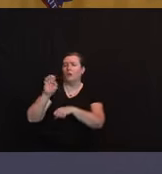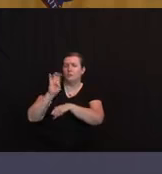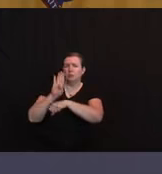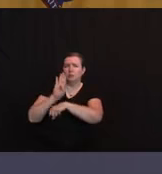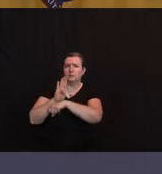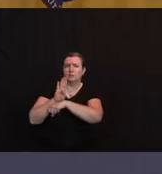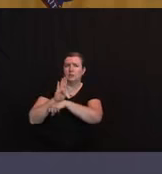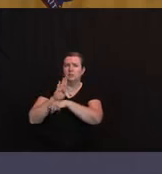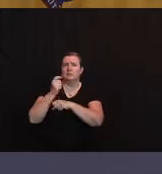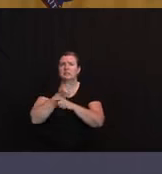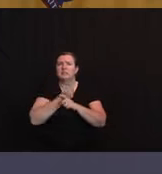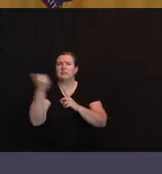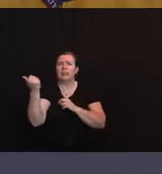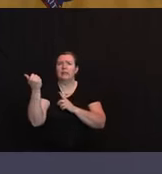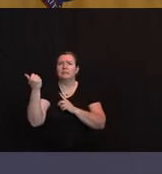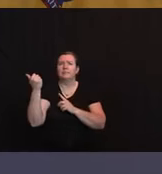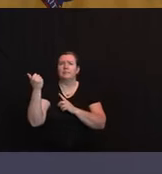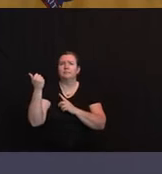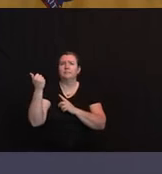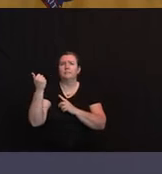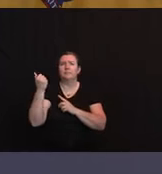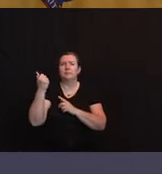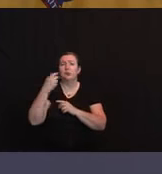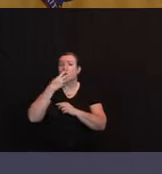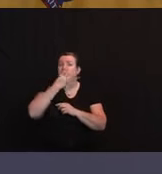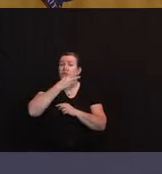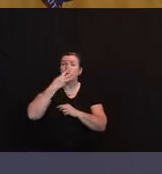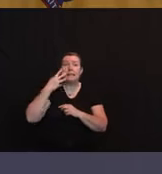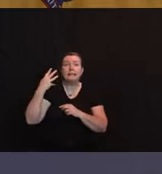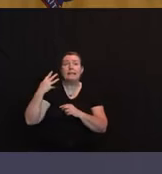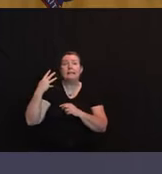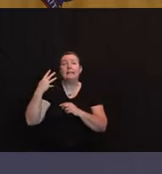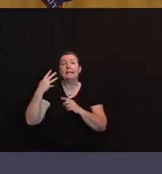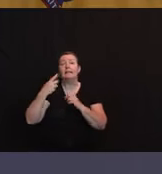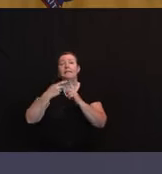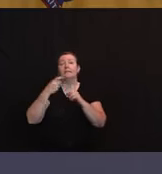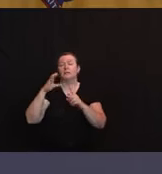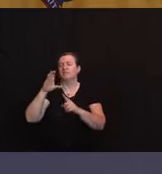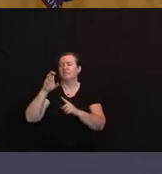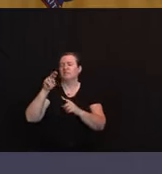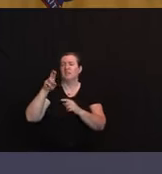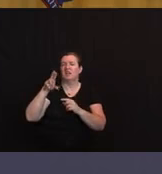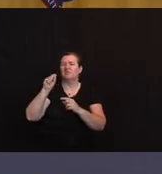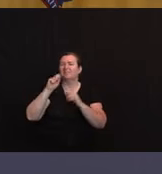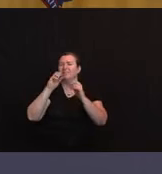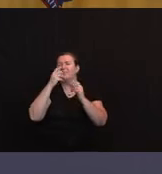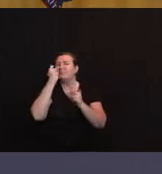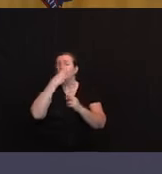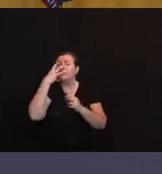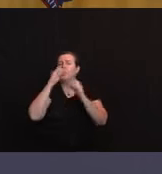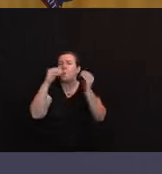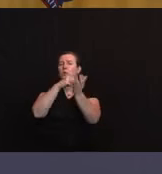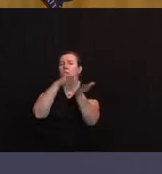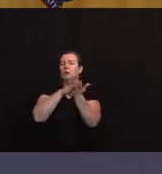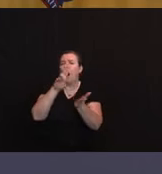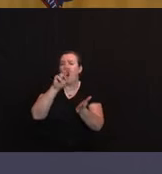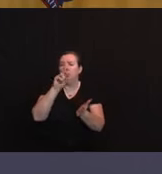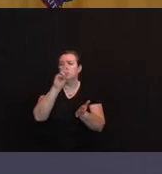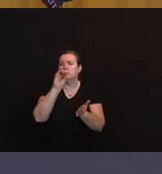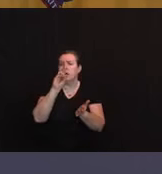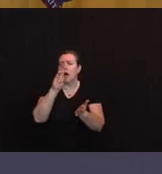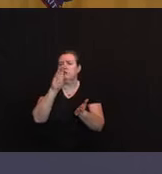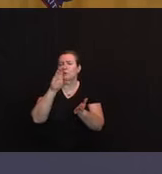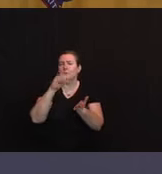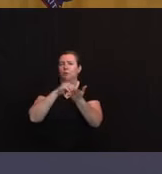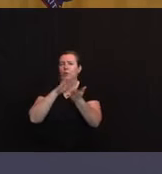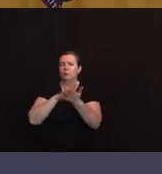Trump administration over this action? How many new contact tracers have been hired, trained, and deployed so far, and in what